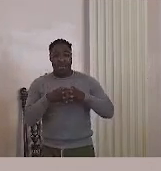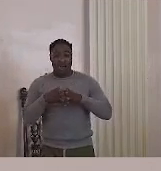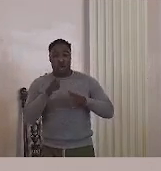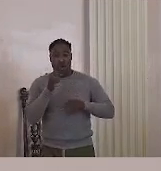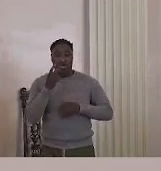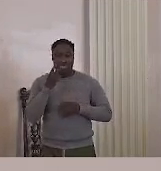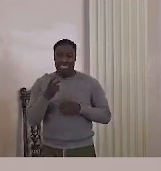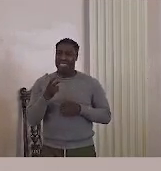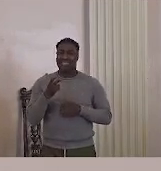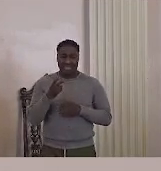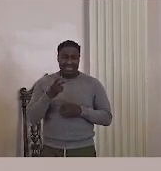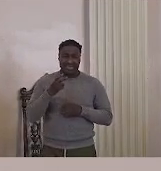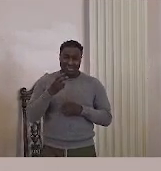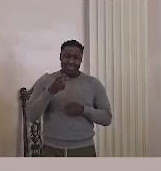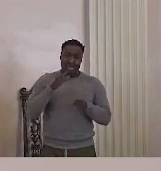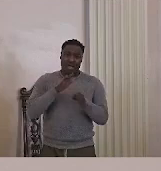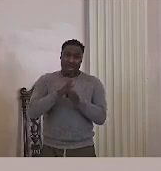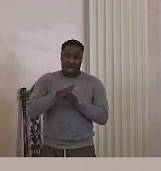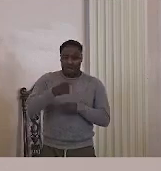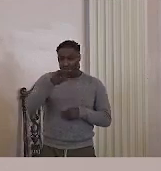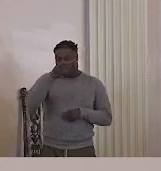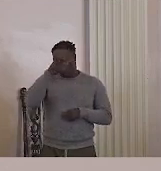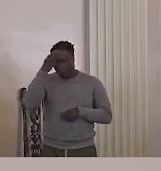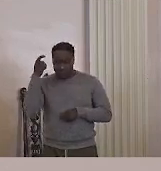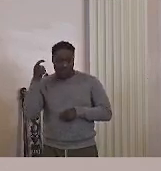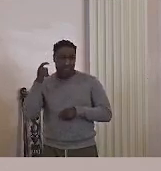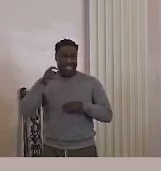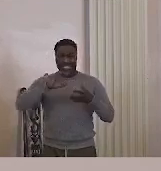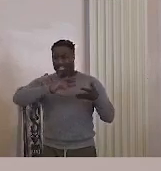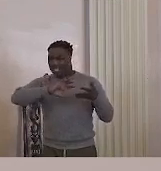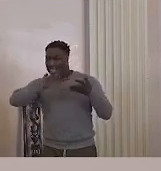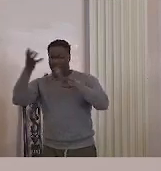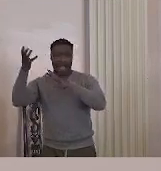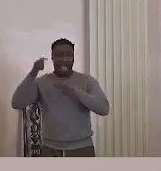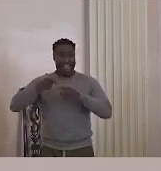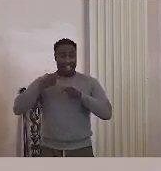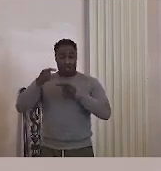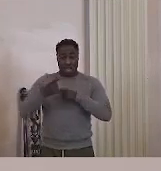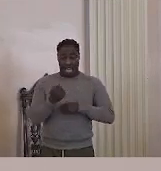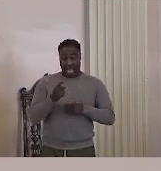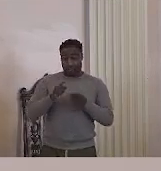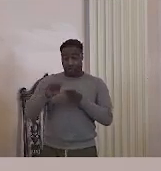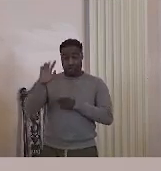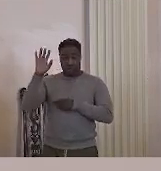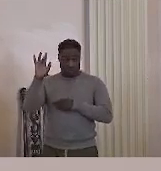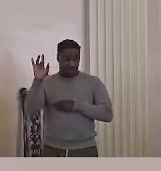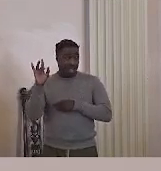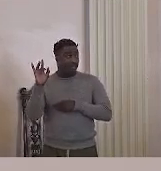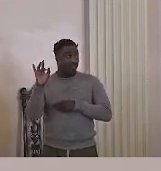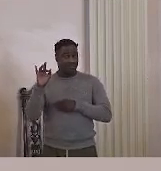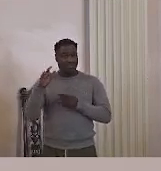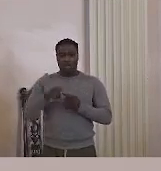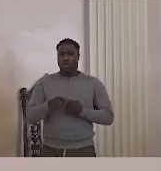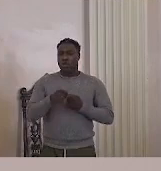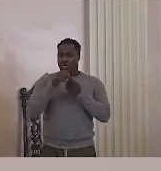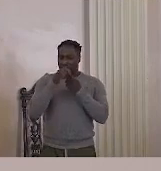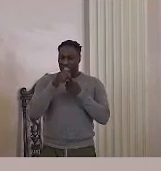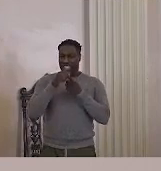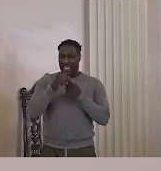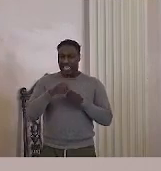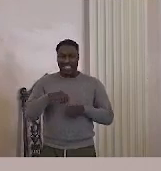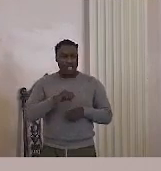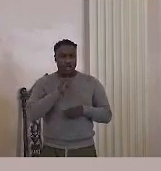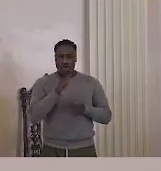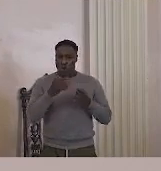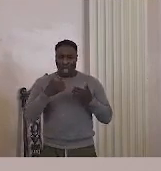trauma and chaos in the country, this generation, 11 to 25, is unique in that they do